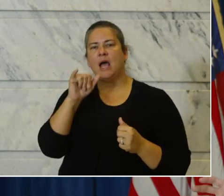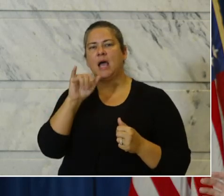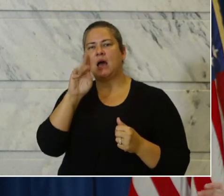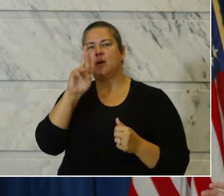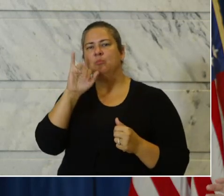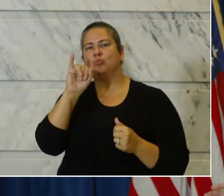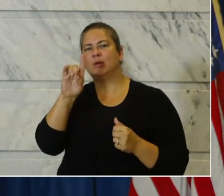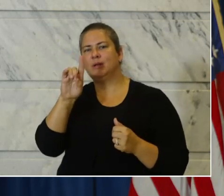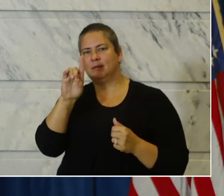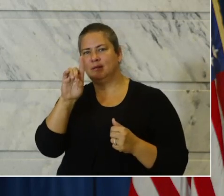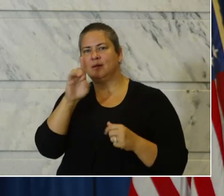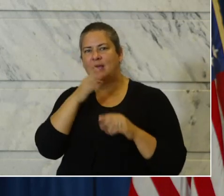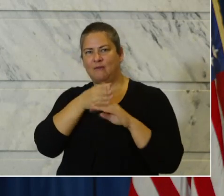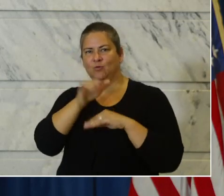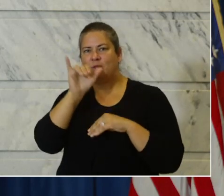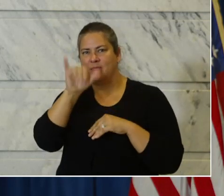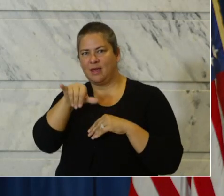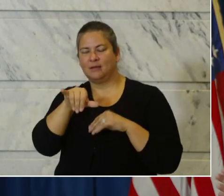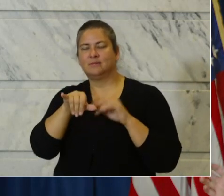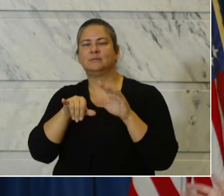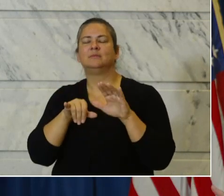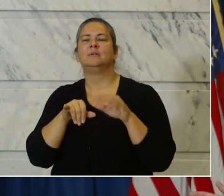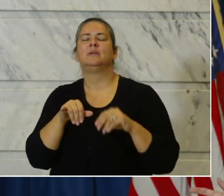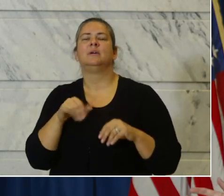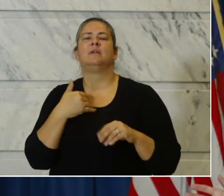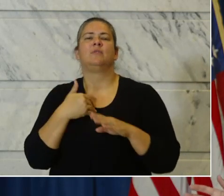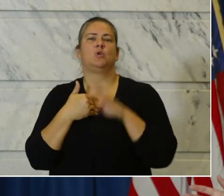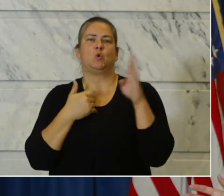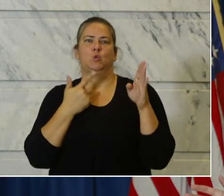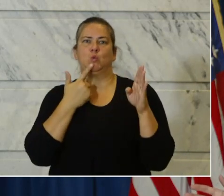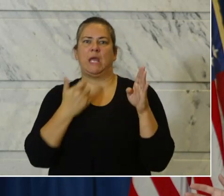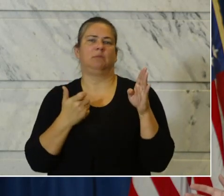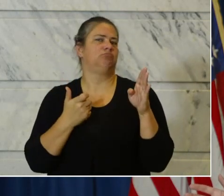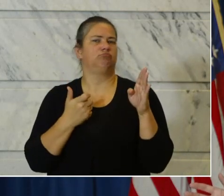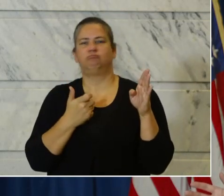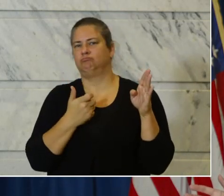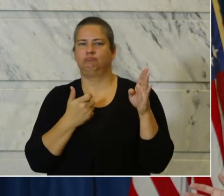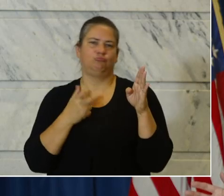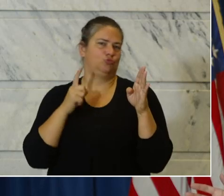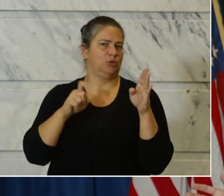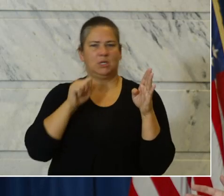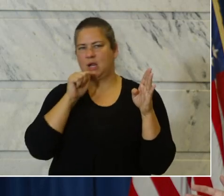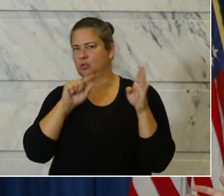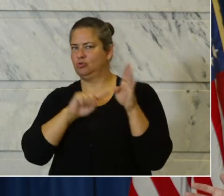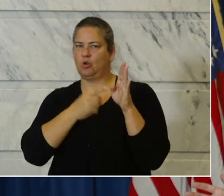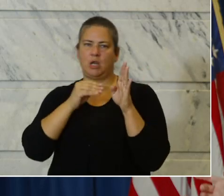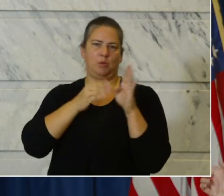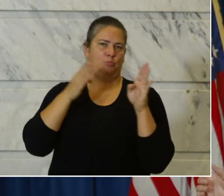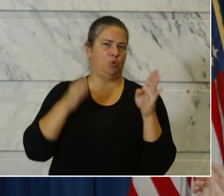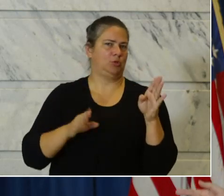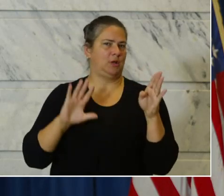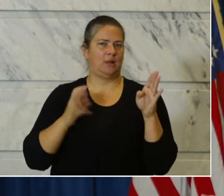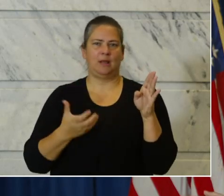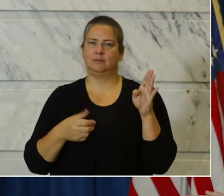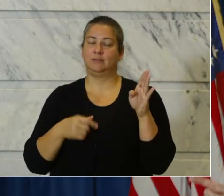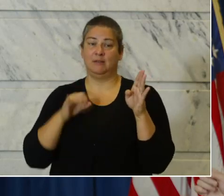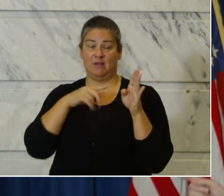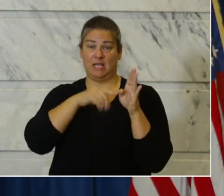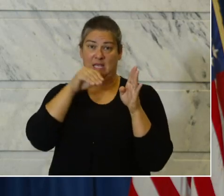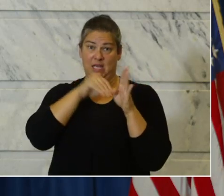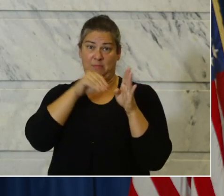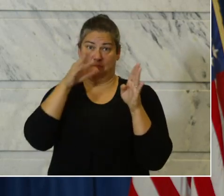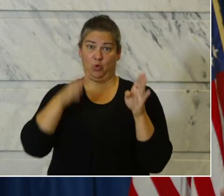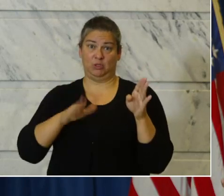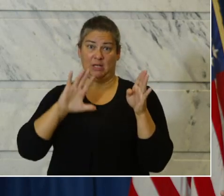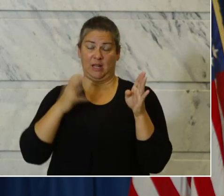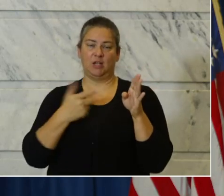after that. And then we have those in the red that I do not think should be starting in-person class. And if they are in-person class,